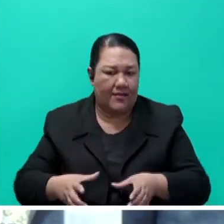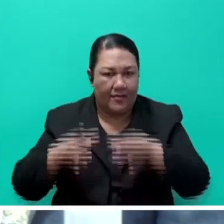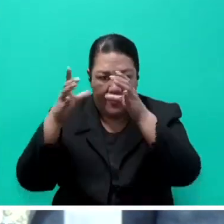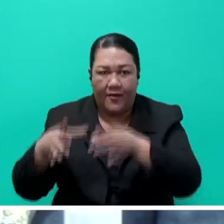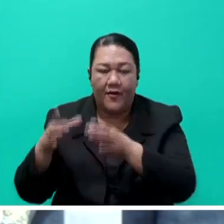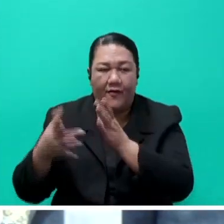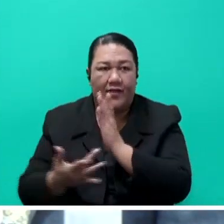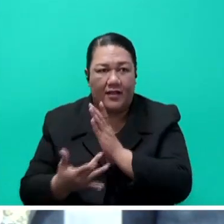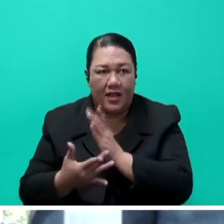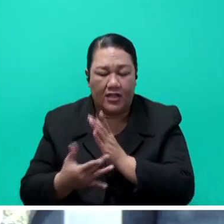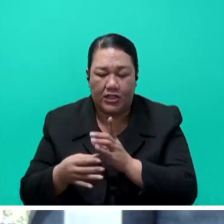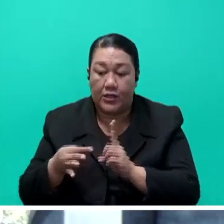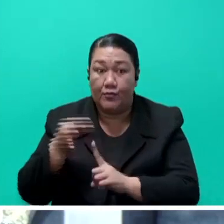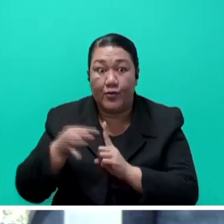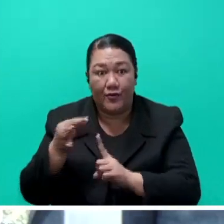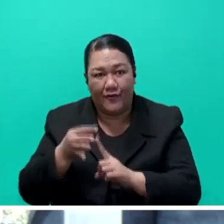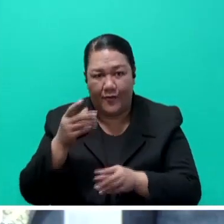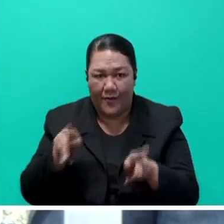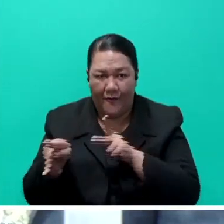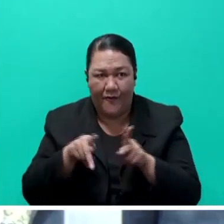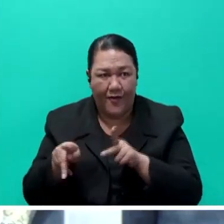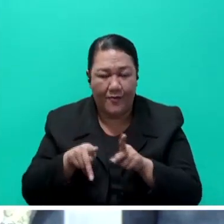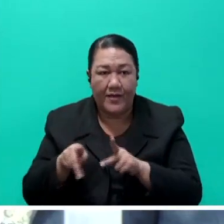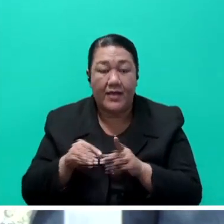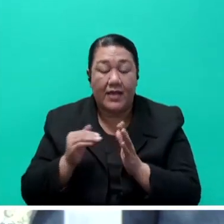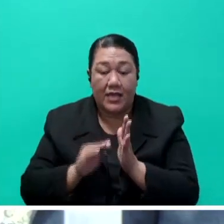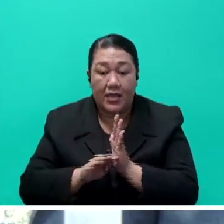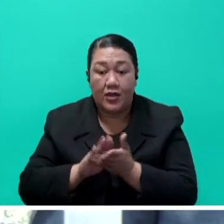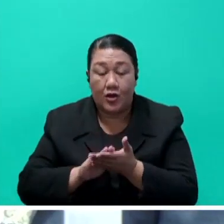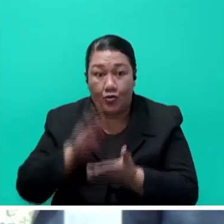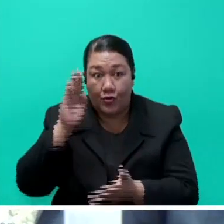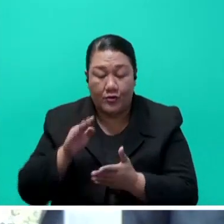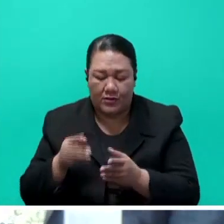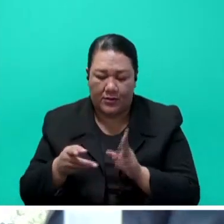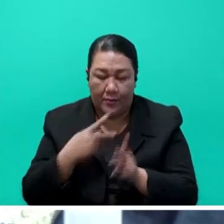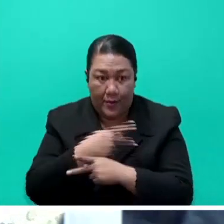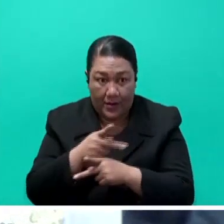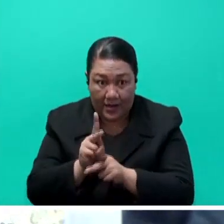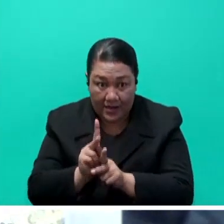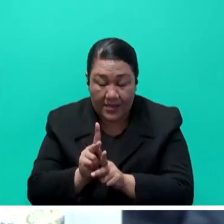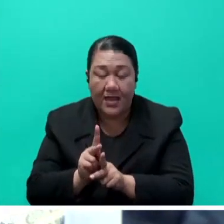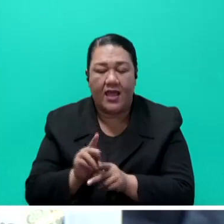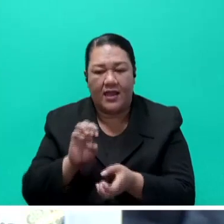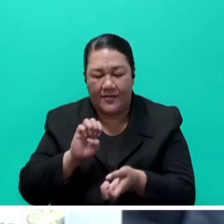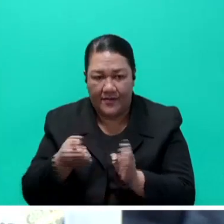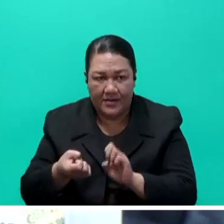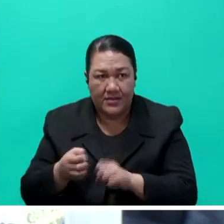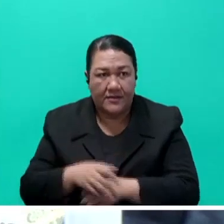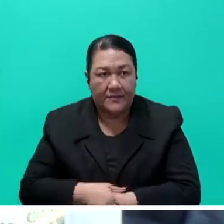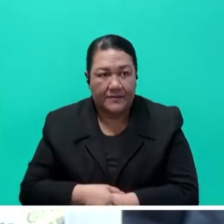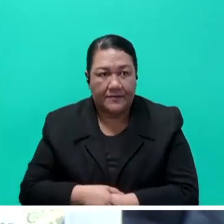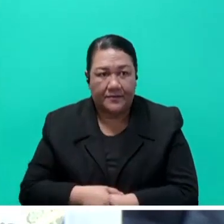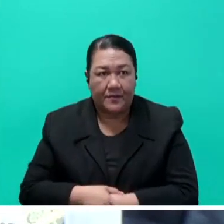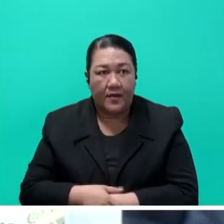technology to improve performance, increase the production rate, and energy efficiency. Additionally, we intend